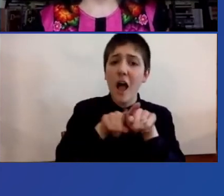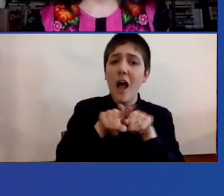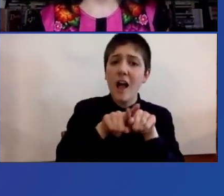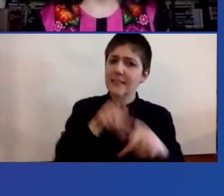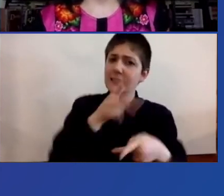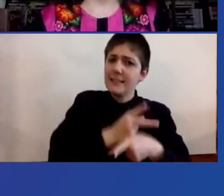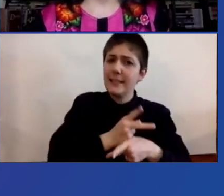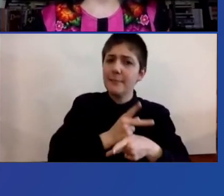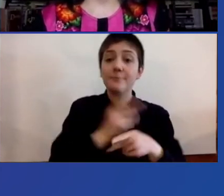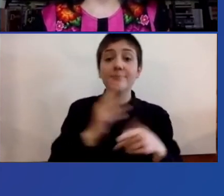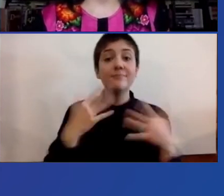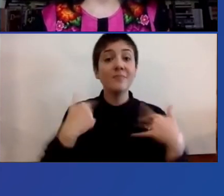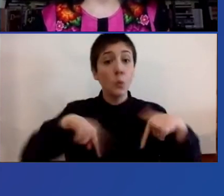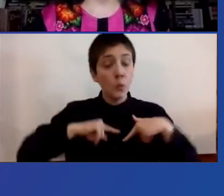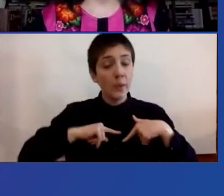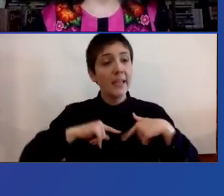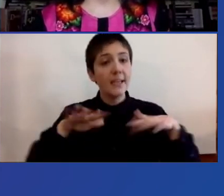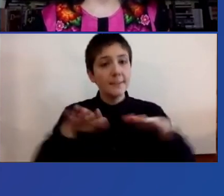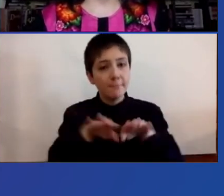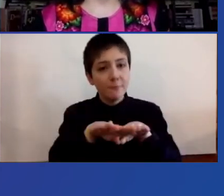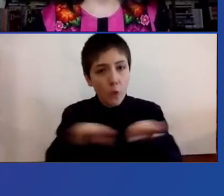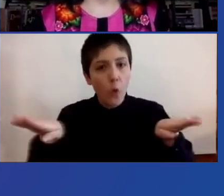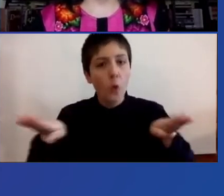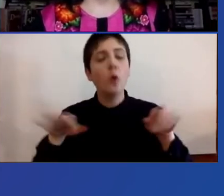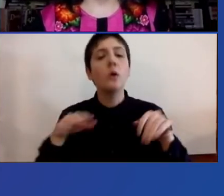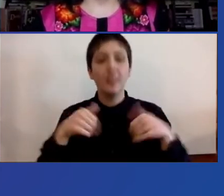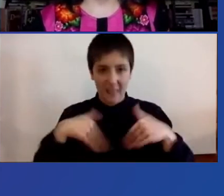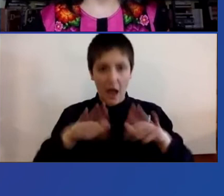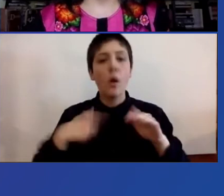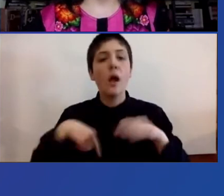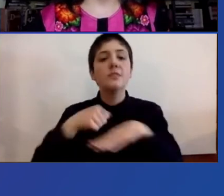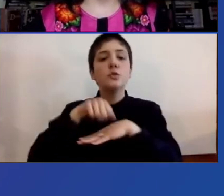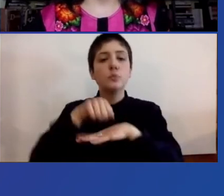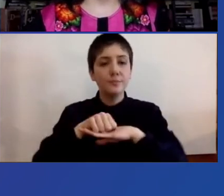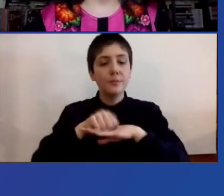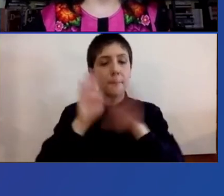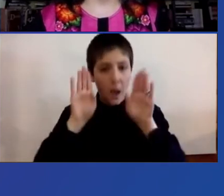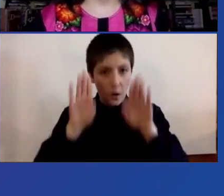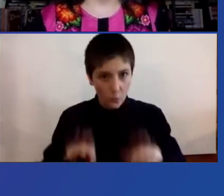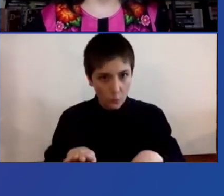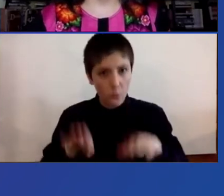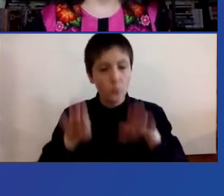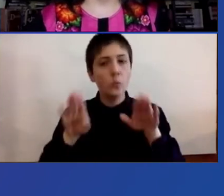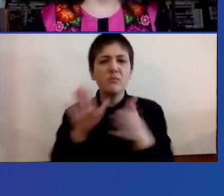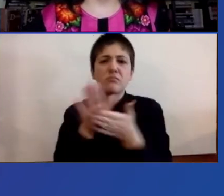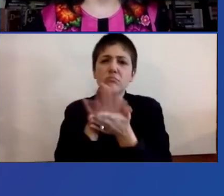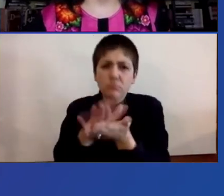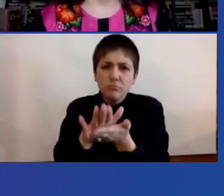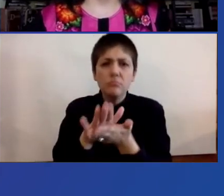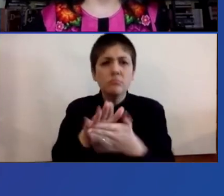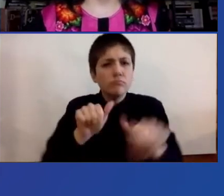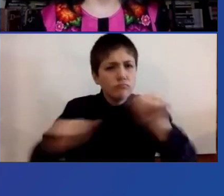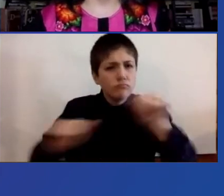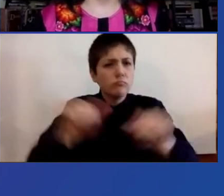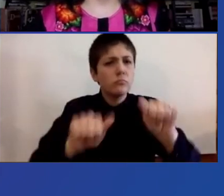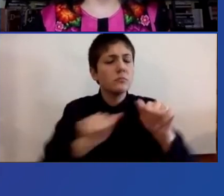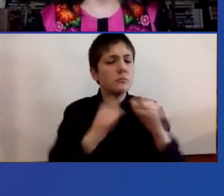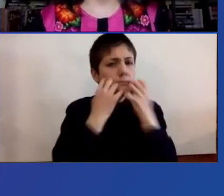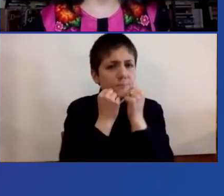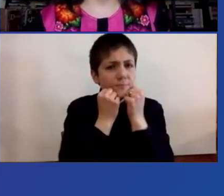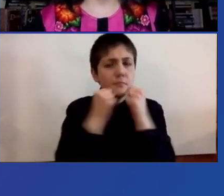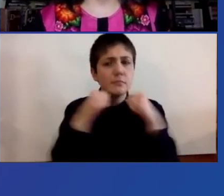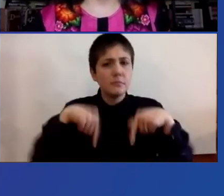area we clean and bow on the floor, bow down on the floor. So our studio has to be really clean because this is the sacred